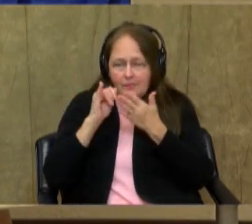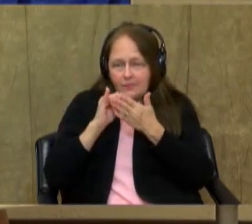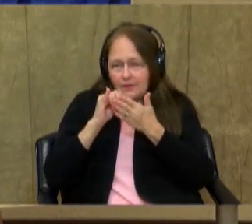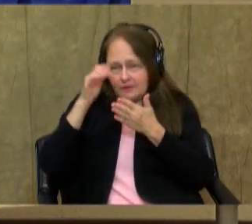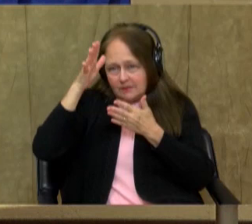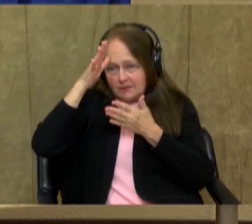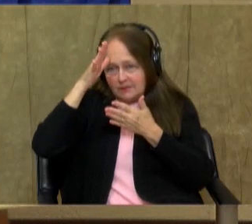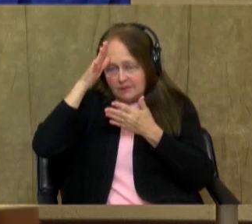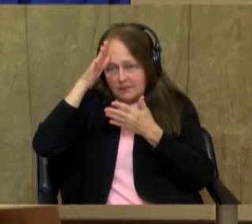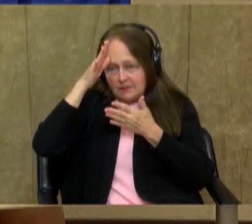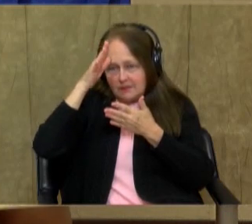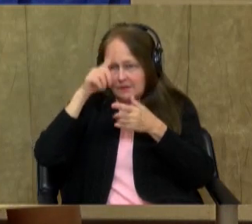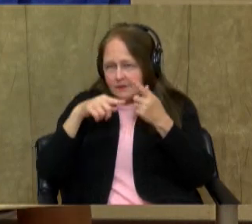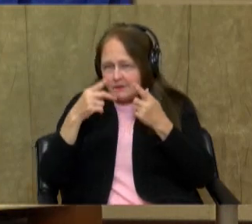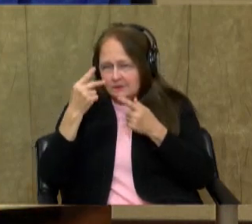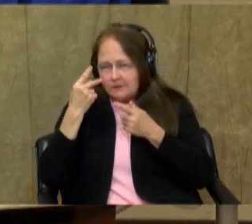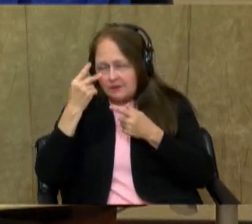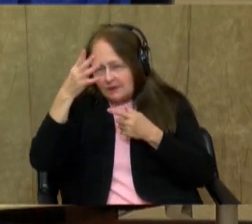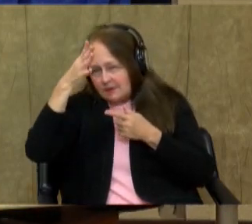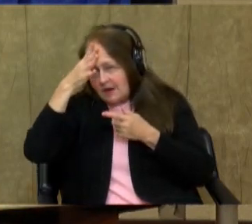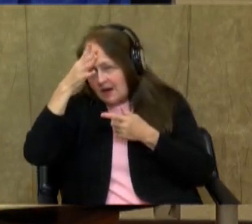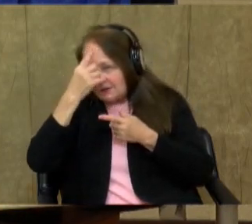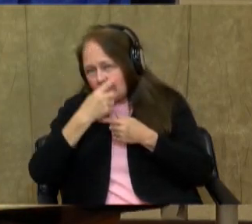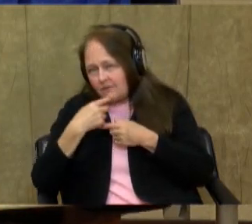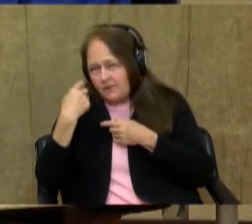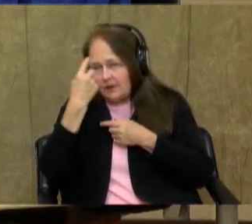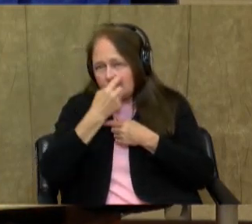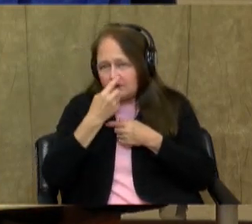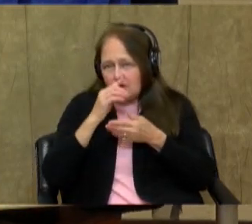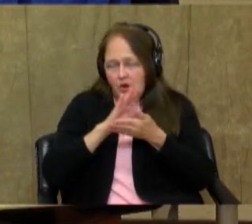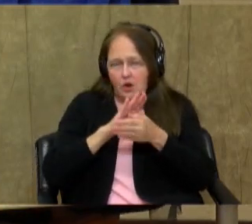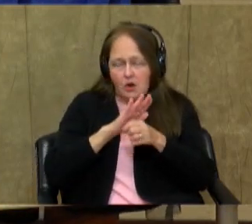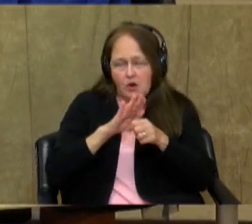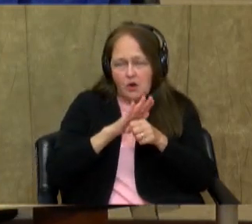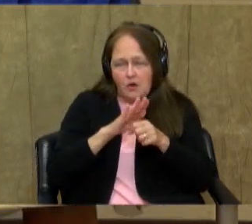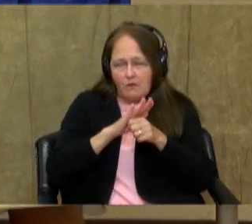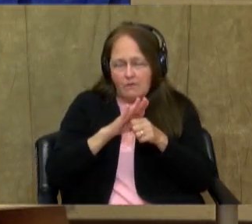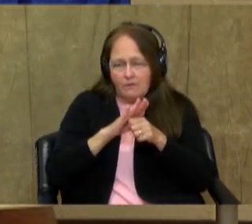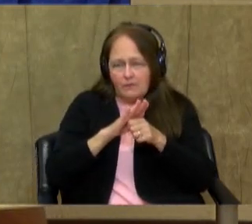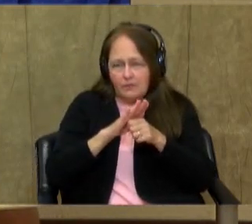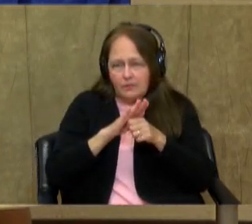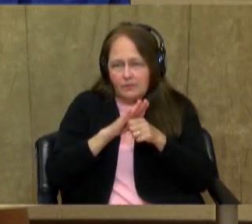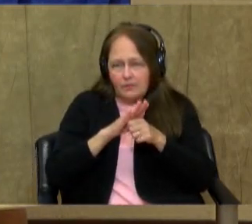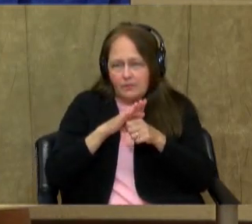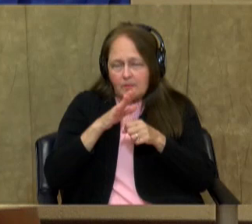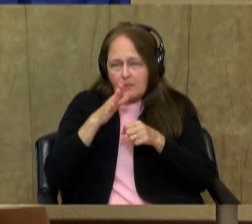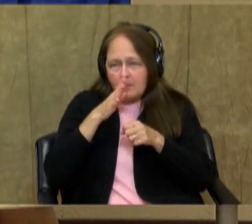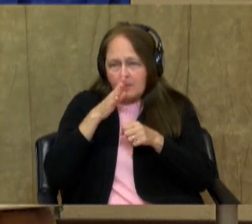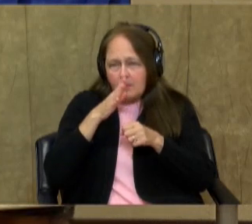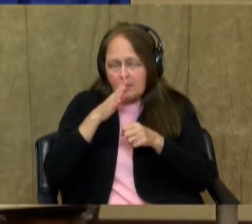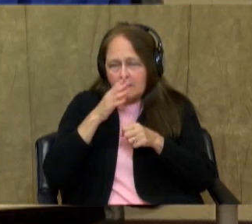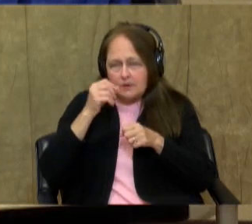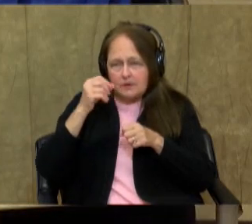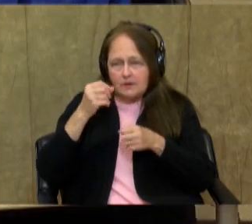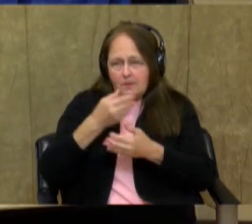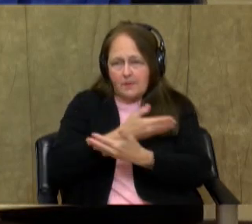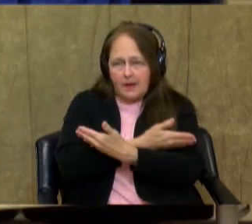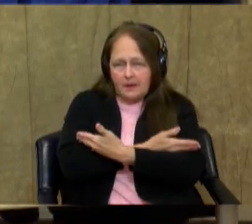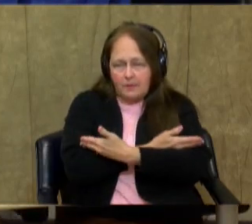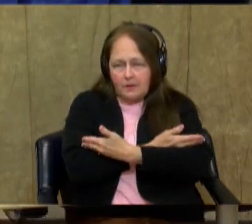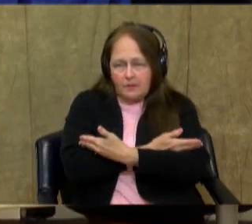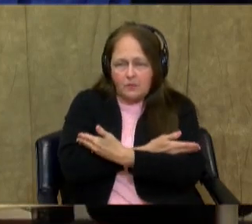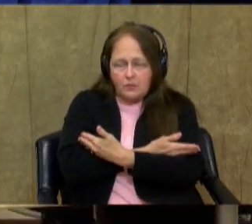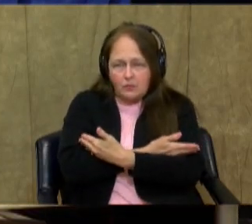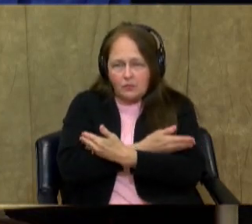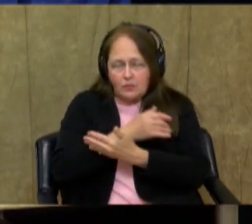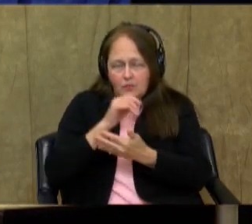dad's back there. We can't see his face, but we can pull enough, we can infer enough from mom and the baby.